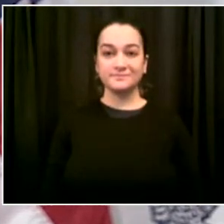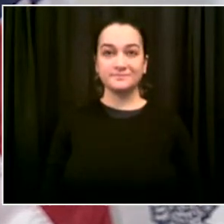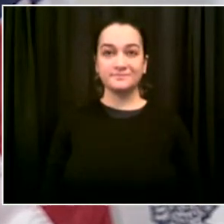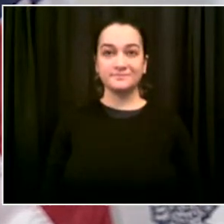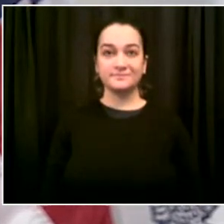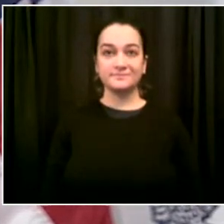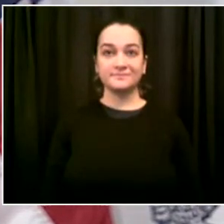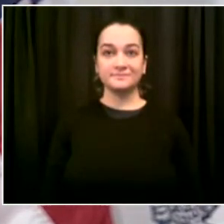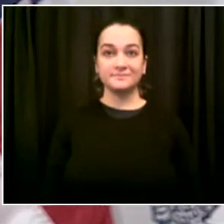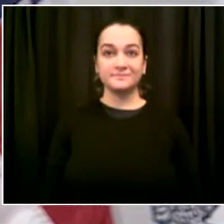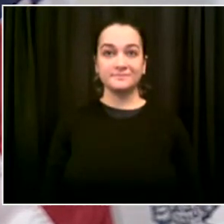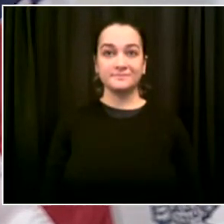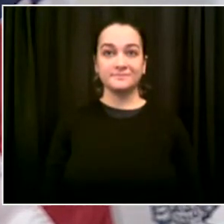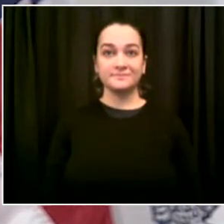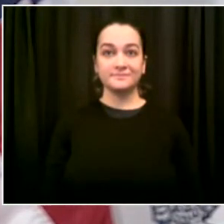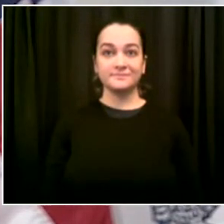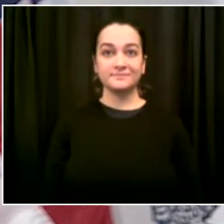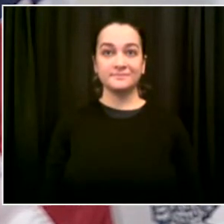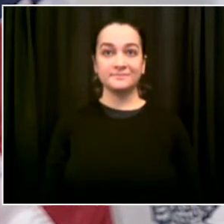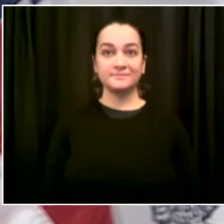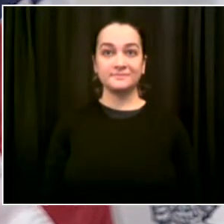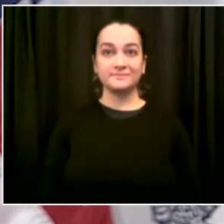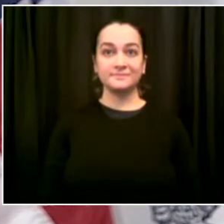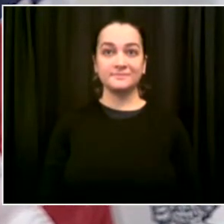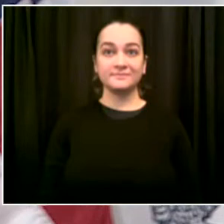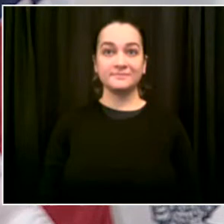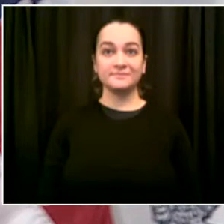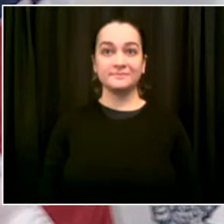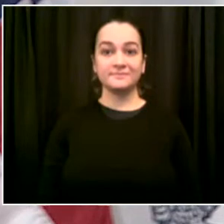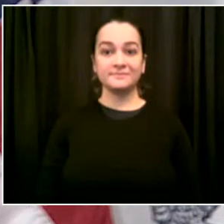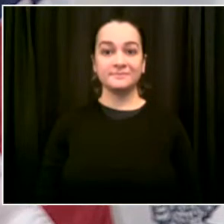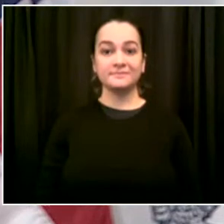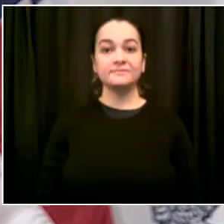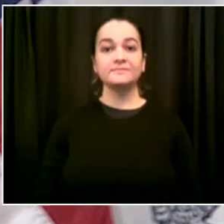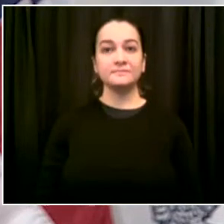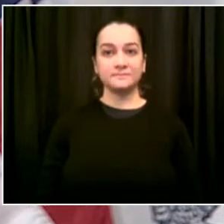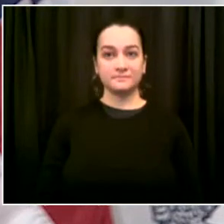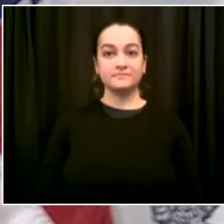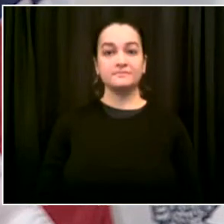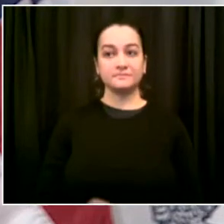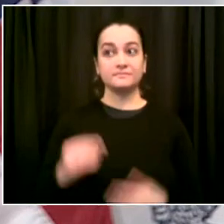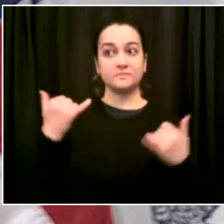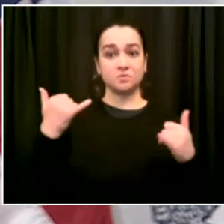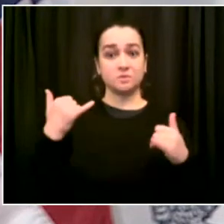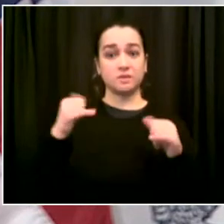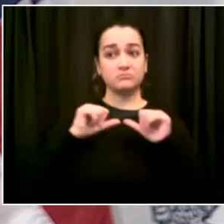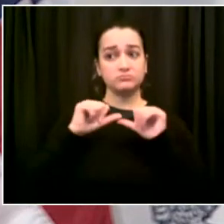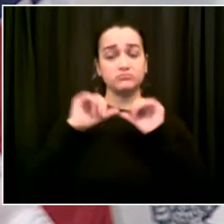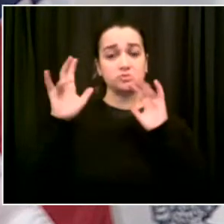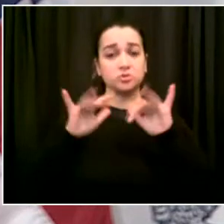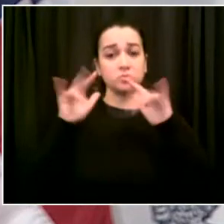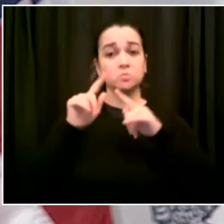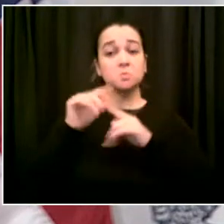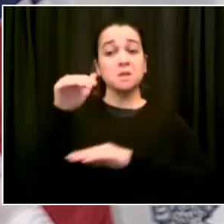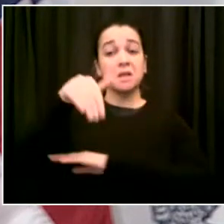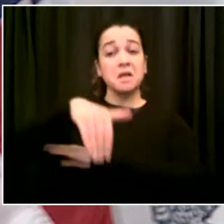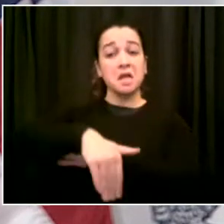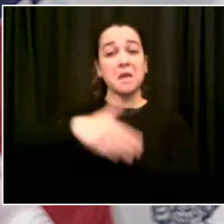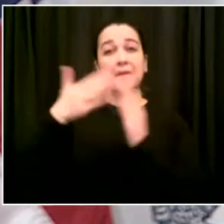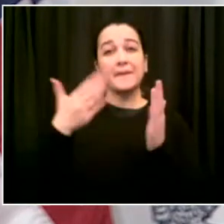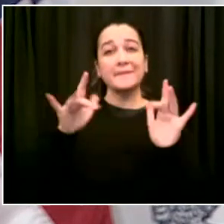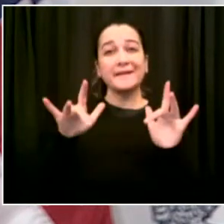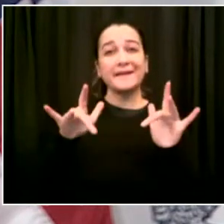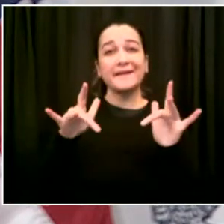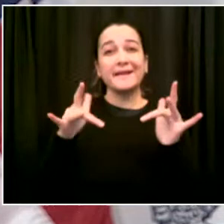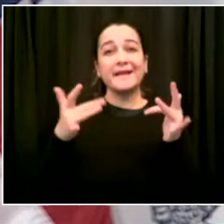And that's going to give us time and give sanitation time to get out there and clear things. But again, we have been thrown curveballs before by Mother Nature. So this